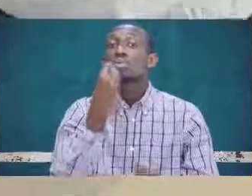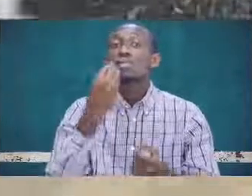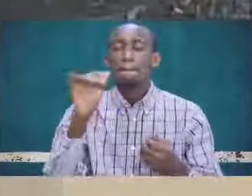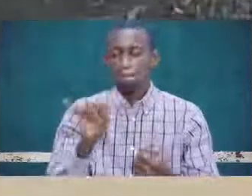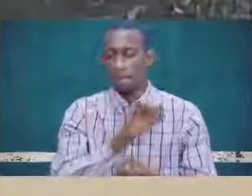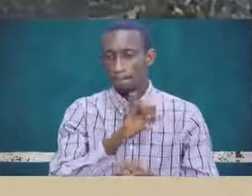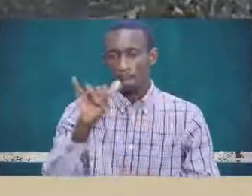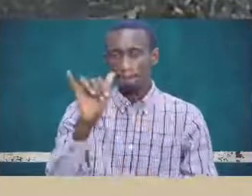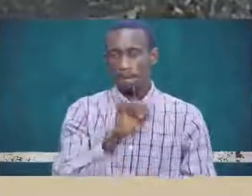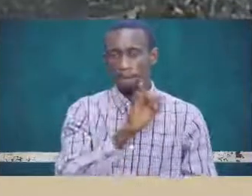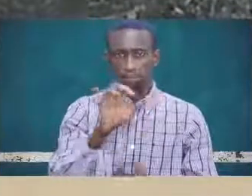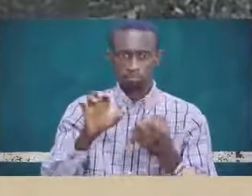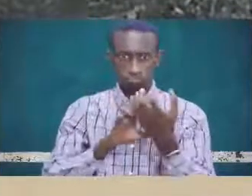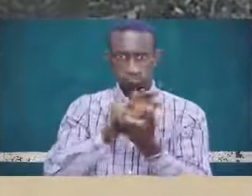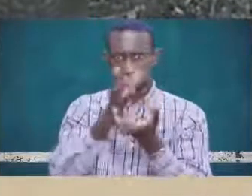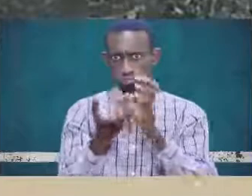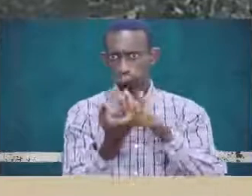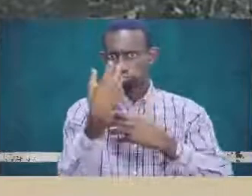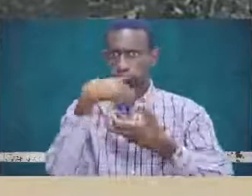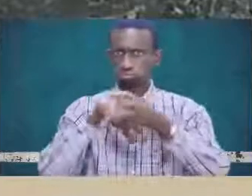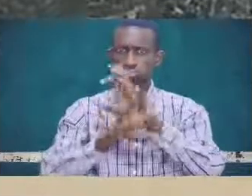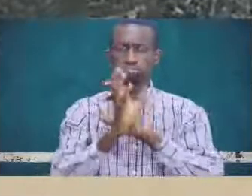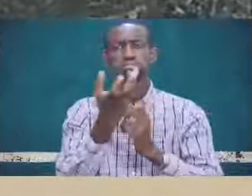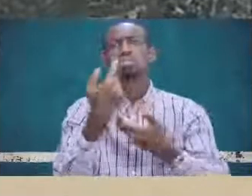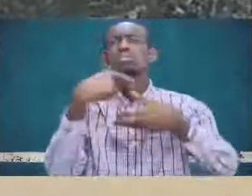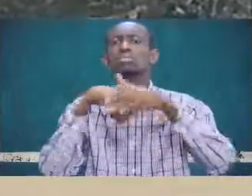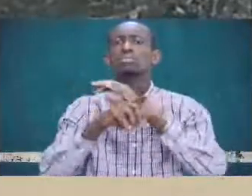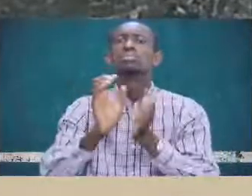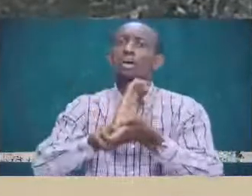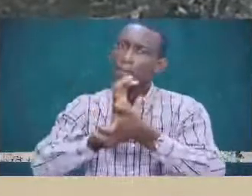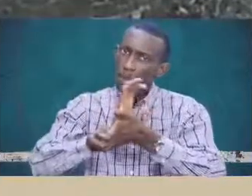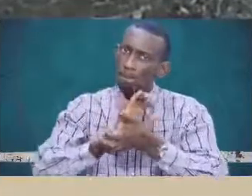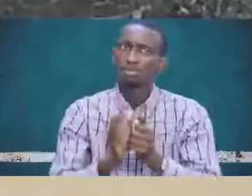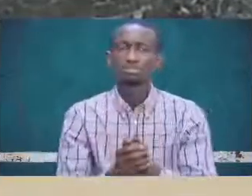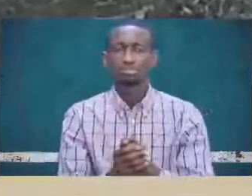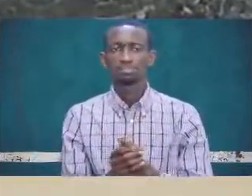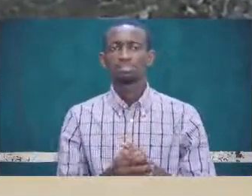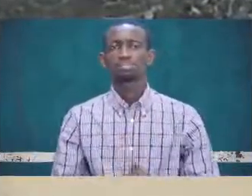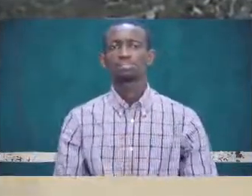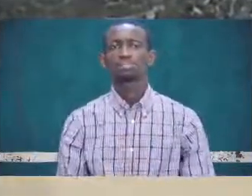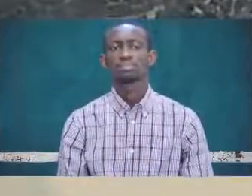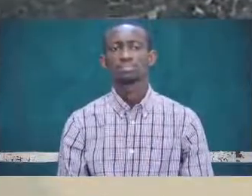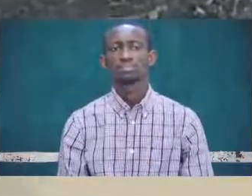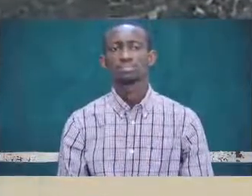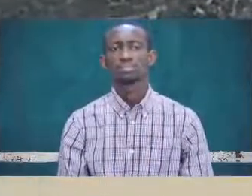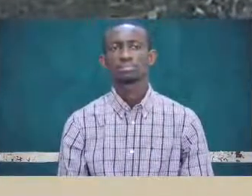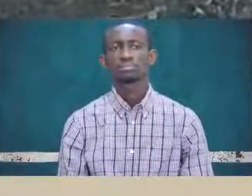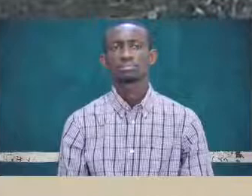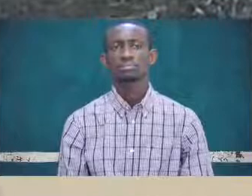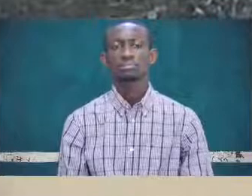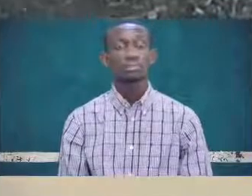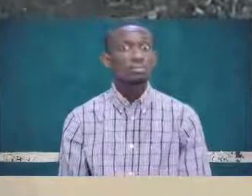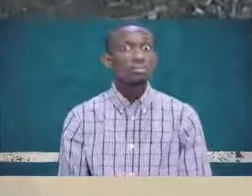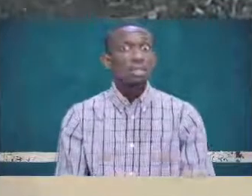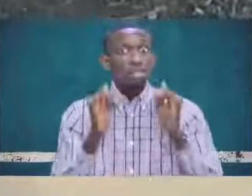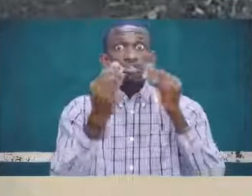the gut, all right, or along the alimentary canal. As I can say,